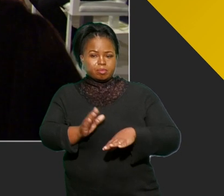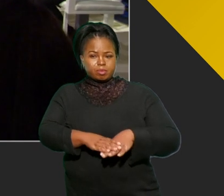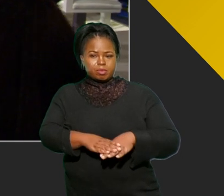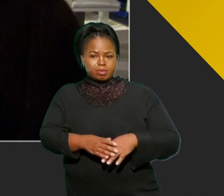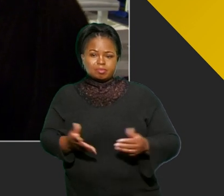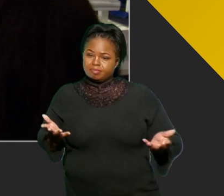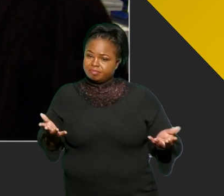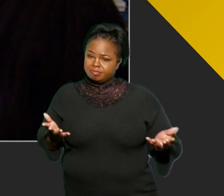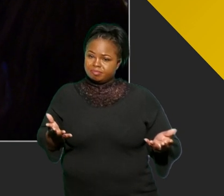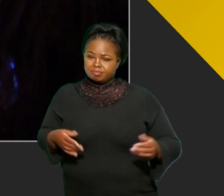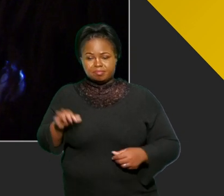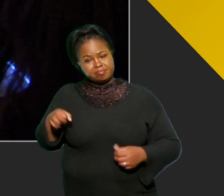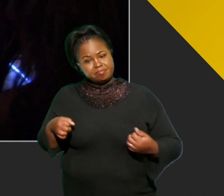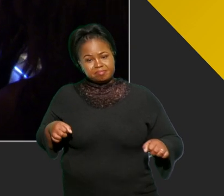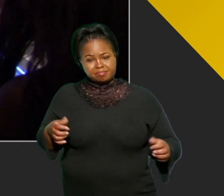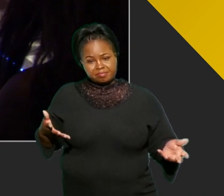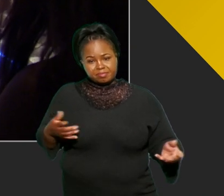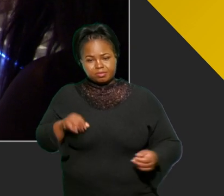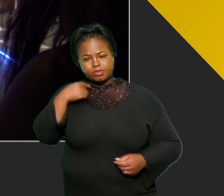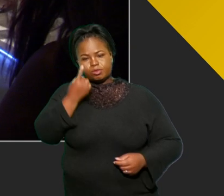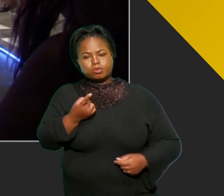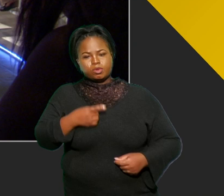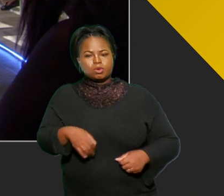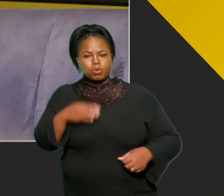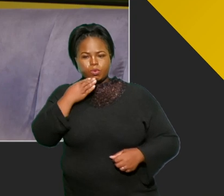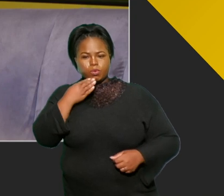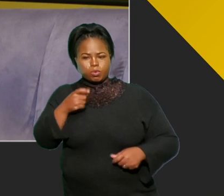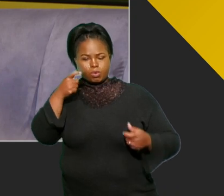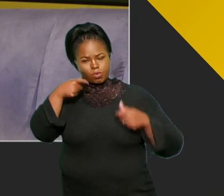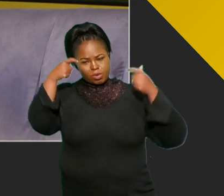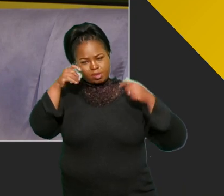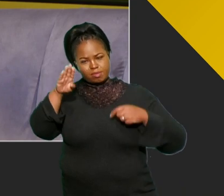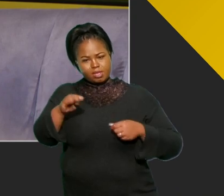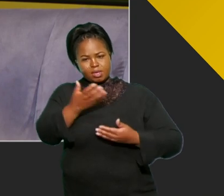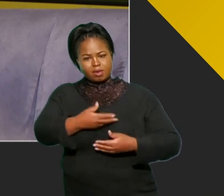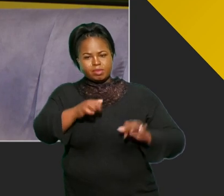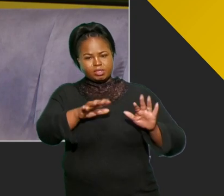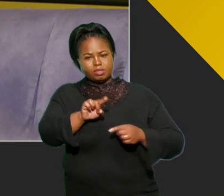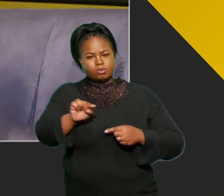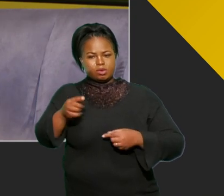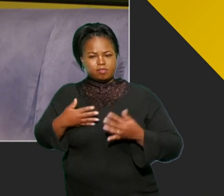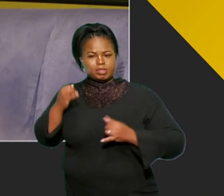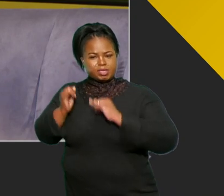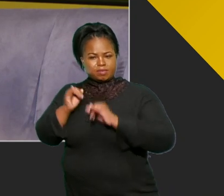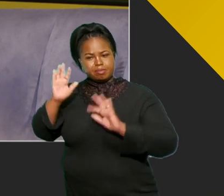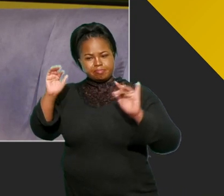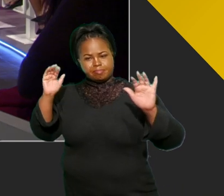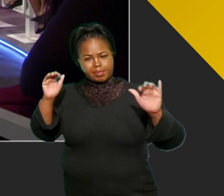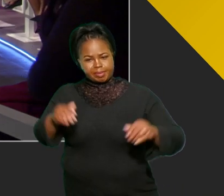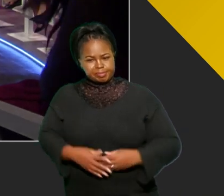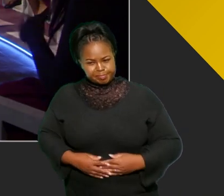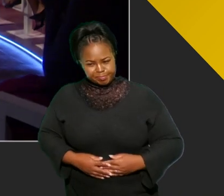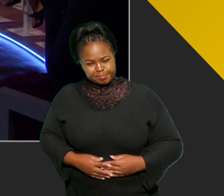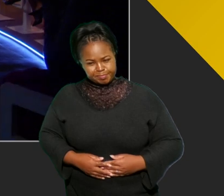ngempela, should it do or should it not? Tomorrow we're back with Queen B, 10:30 to 11:30, only on SABC1. Bye-bye.